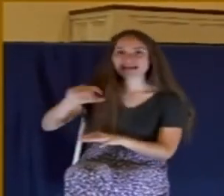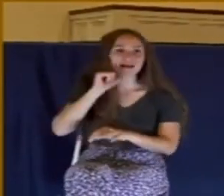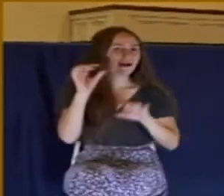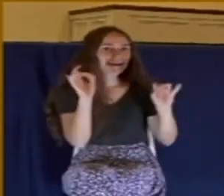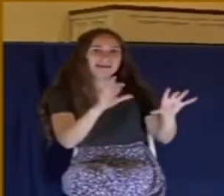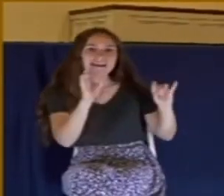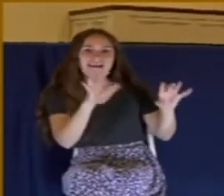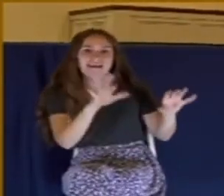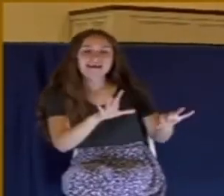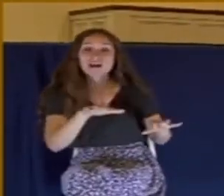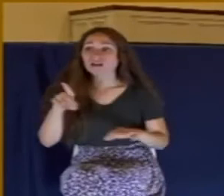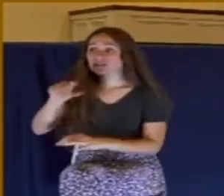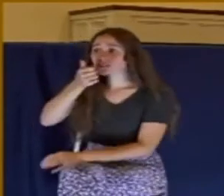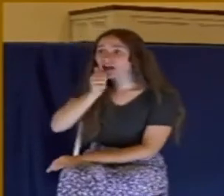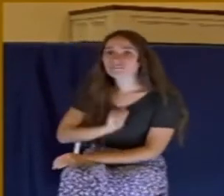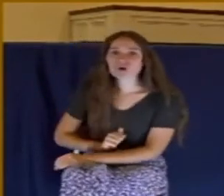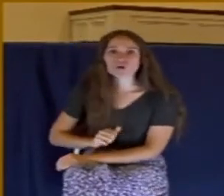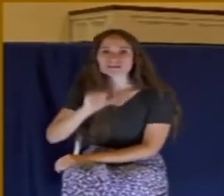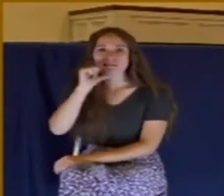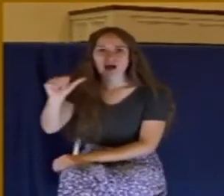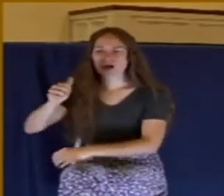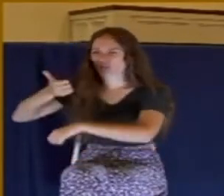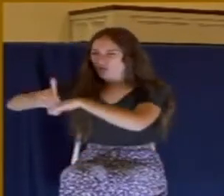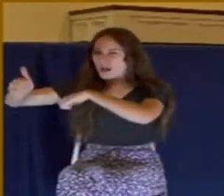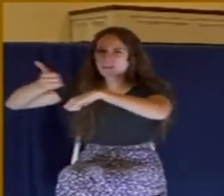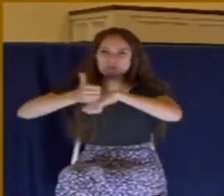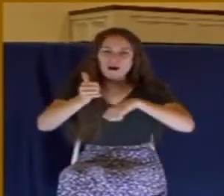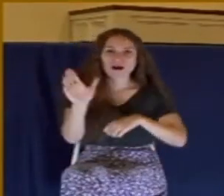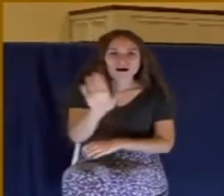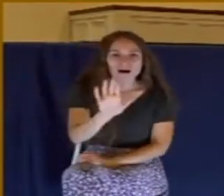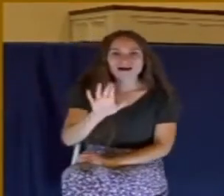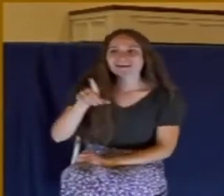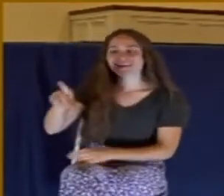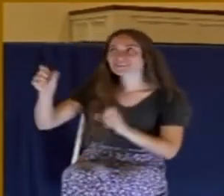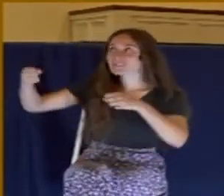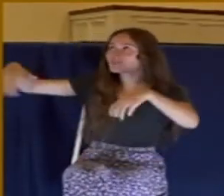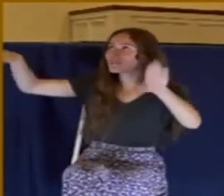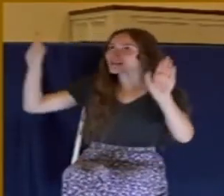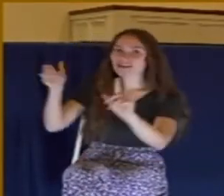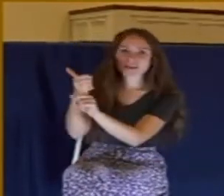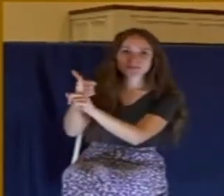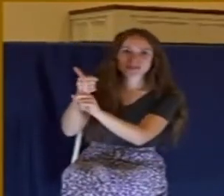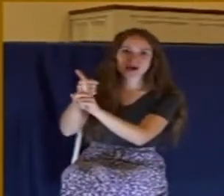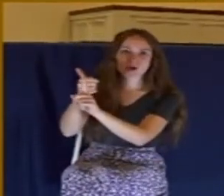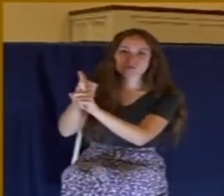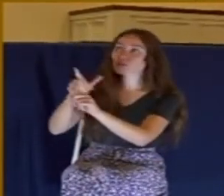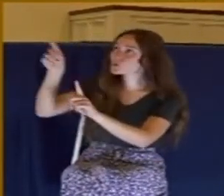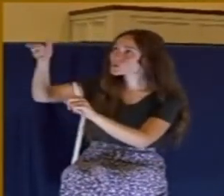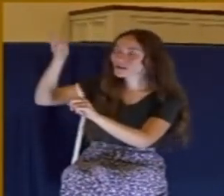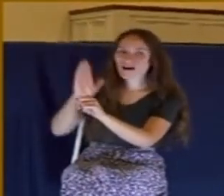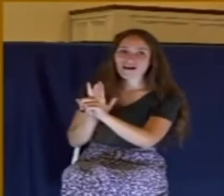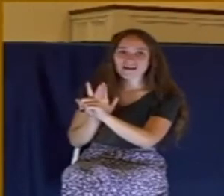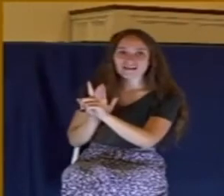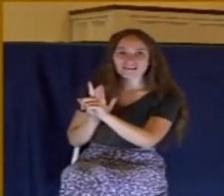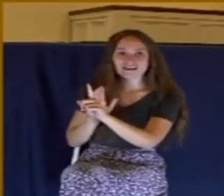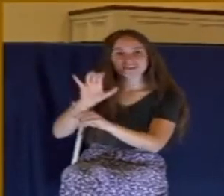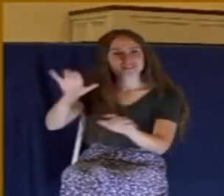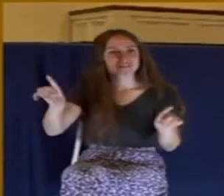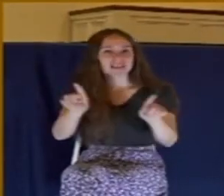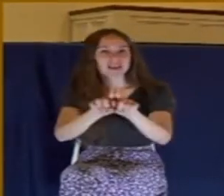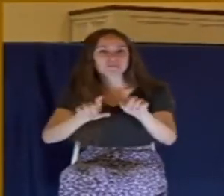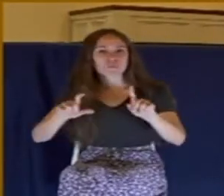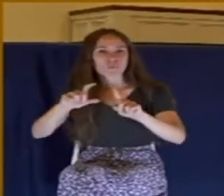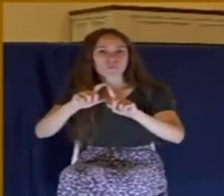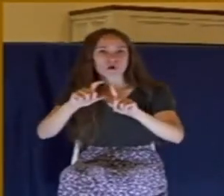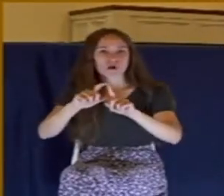not. But listen to this, but committed himself to him who judges righteously. Same exact word. He entrusted himself to God.